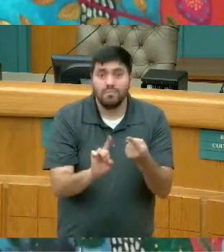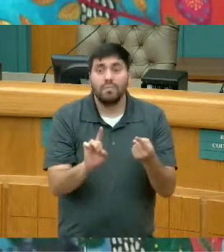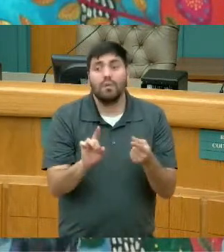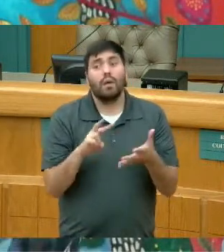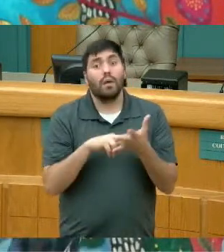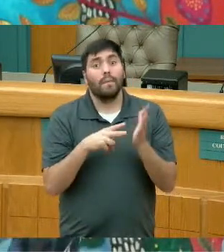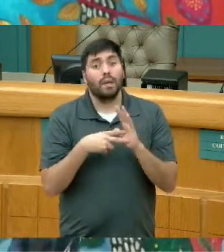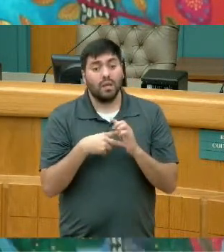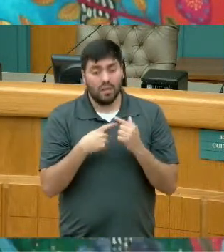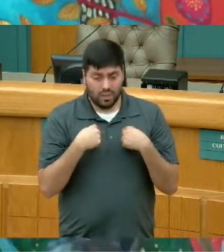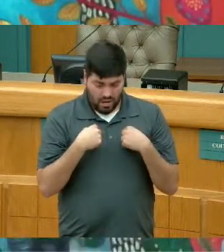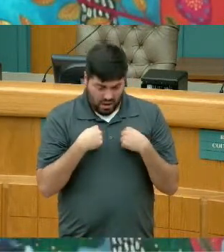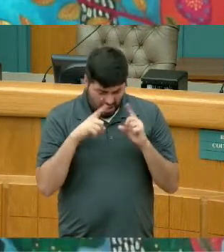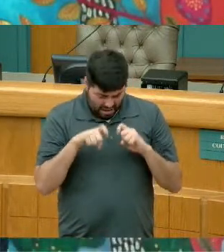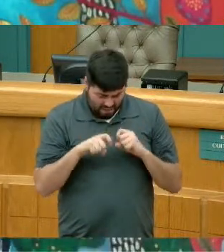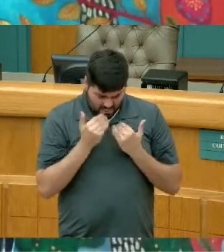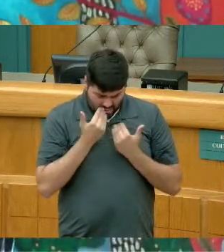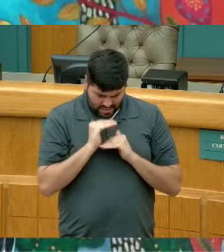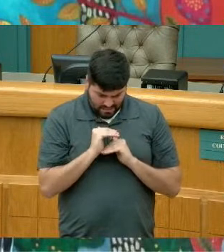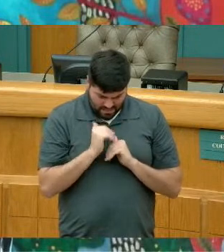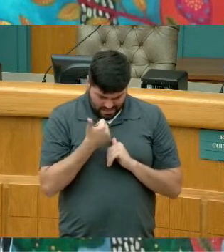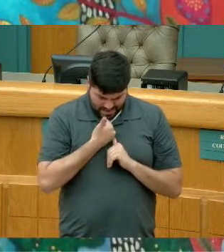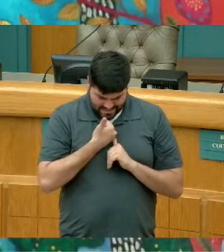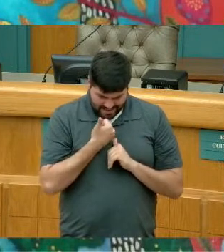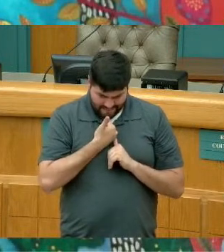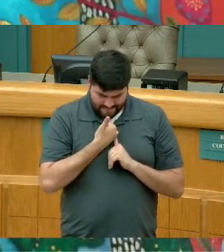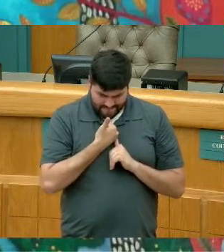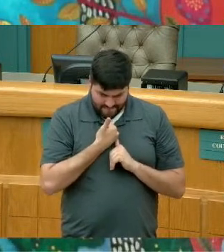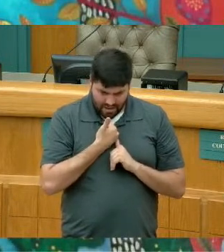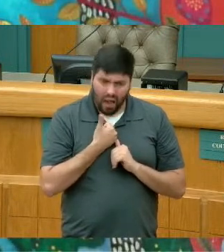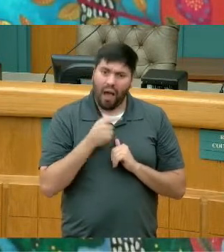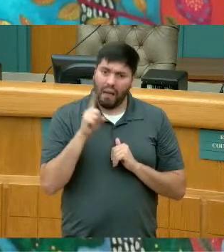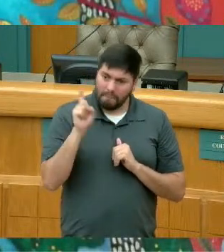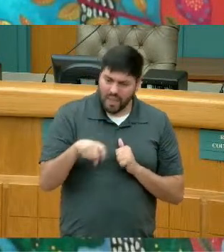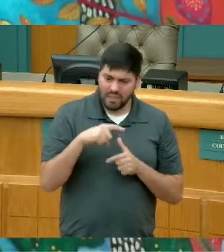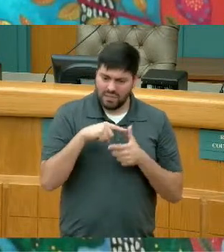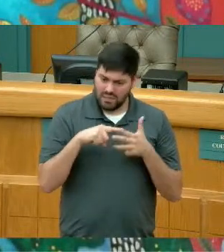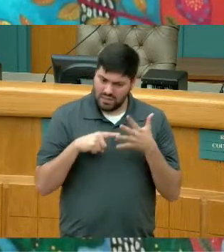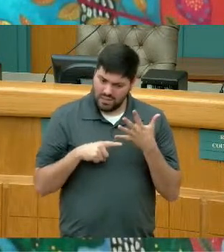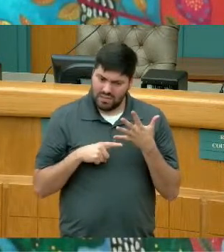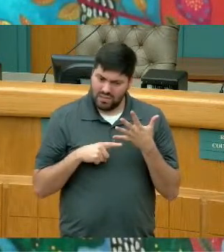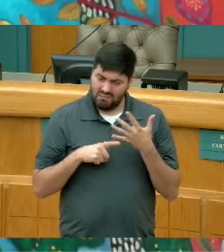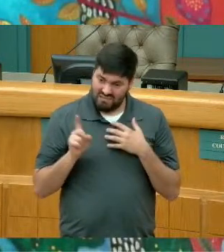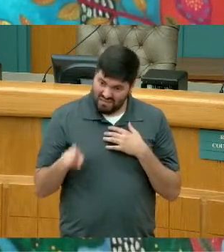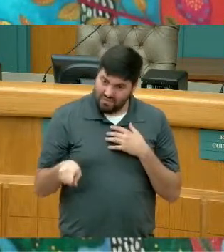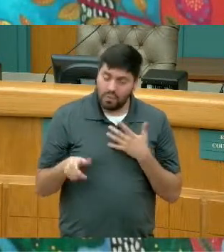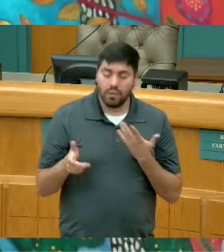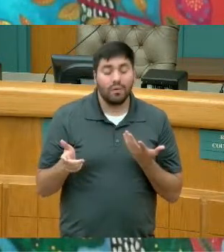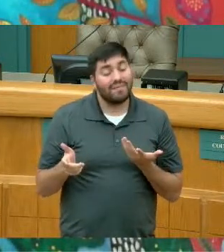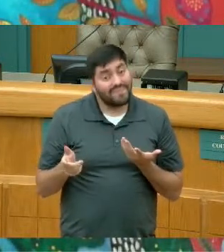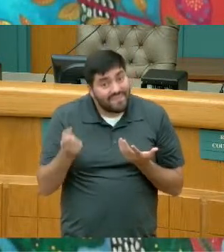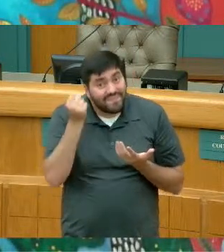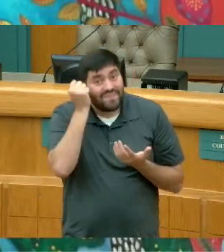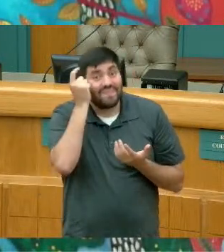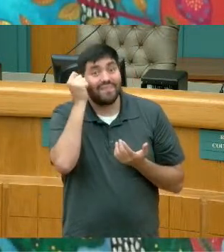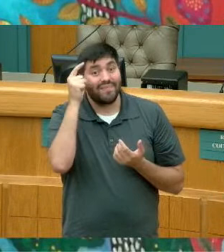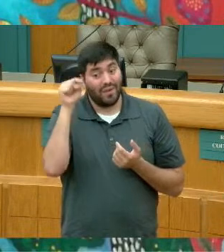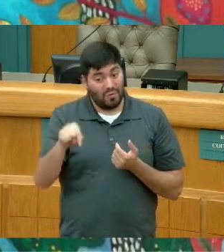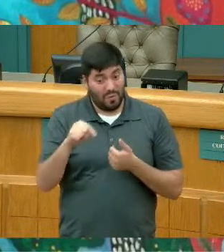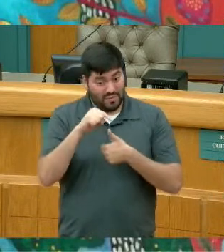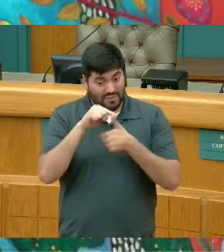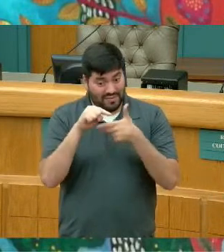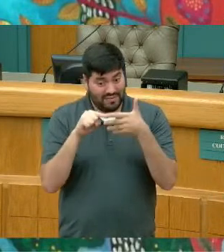be able to say, I must restrict. But what I know is that these actions are